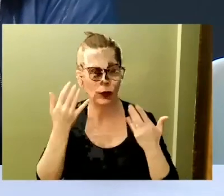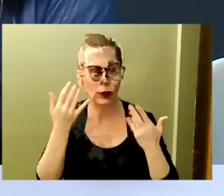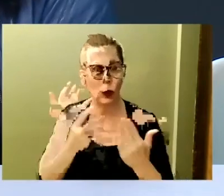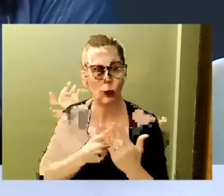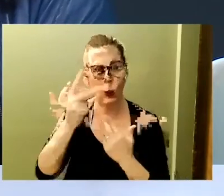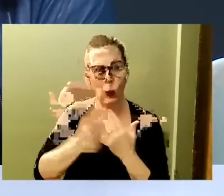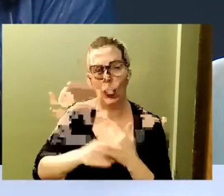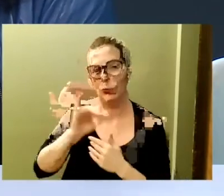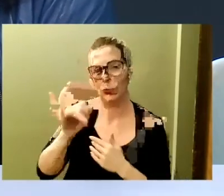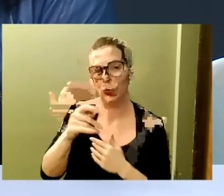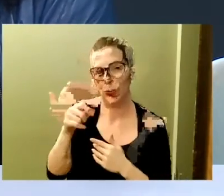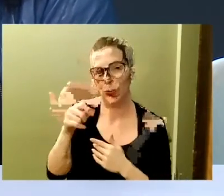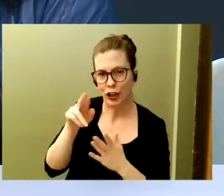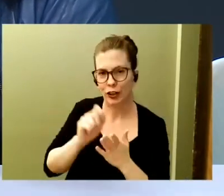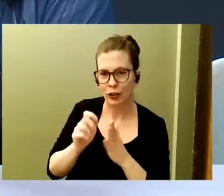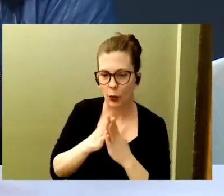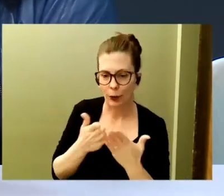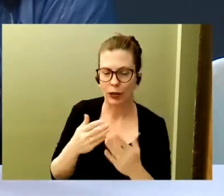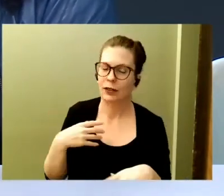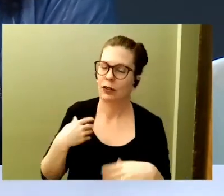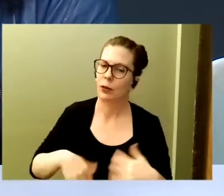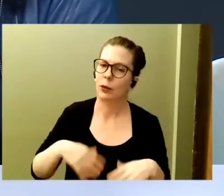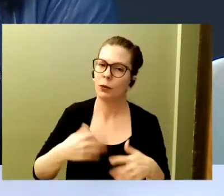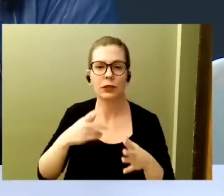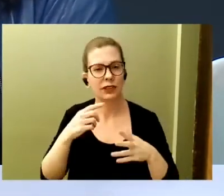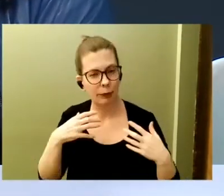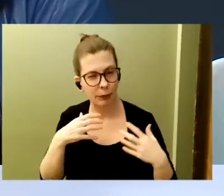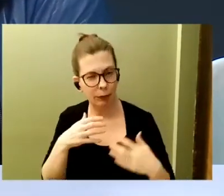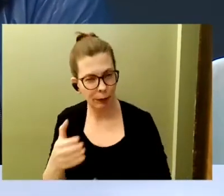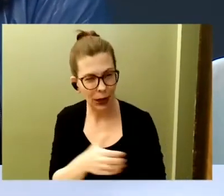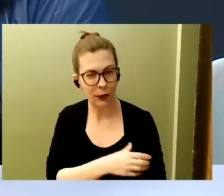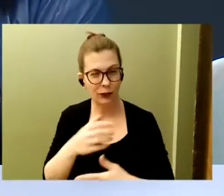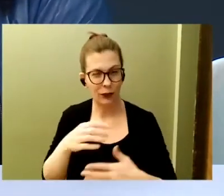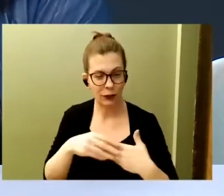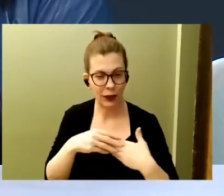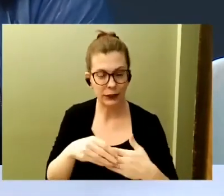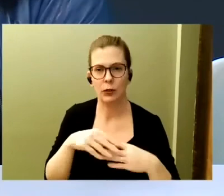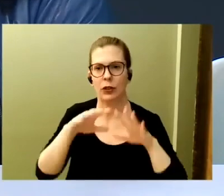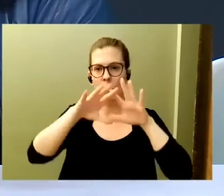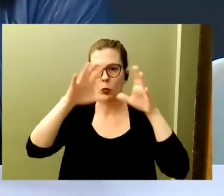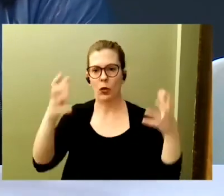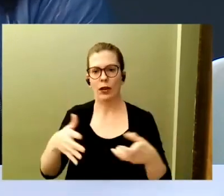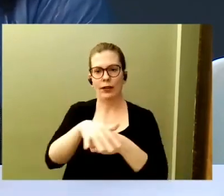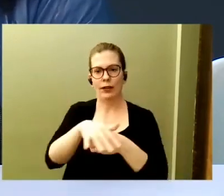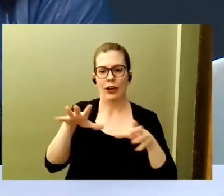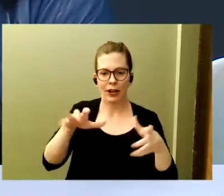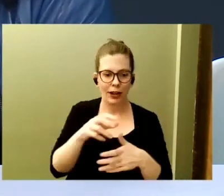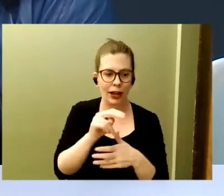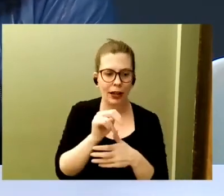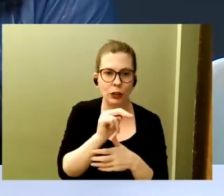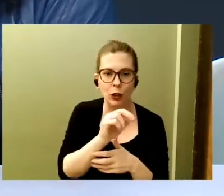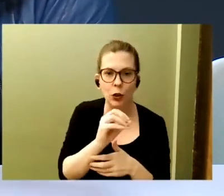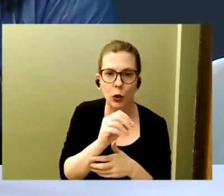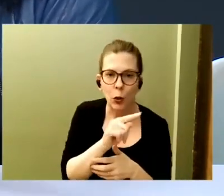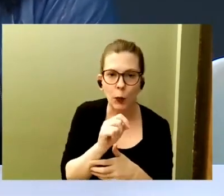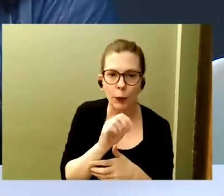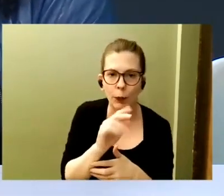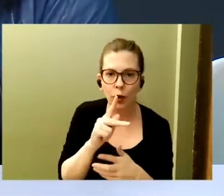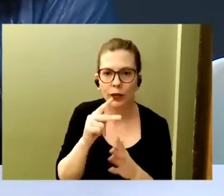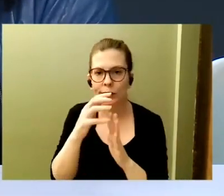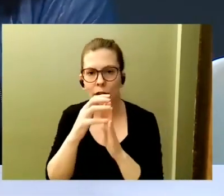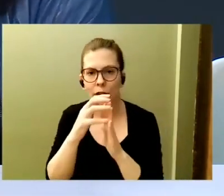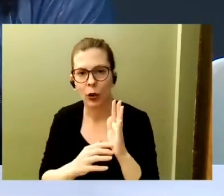very flexible, and it's all under one roof. You know, your notebooks, your code, your comments, and your